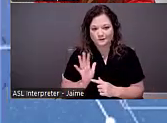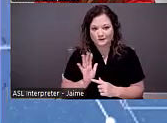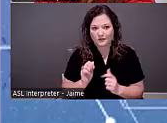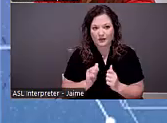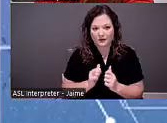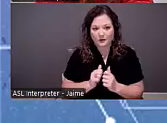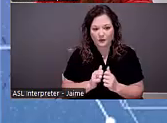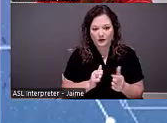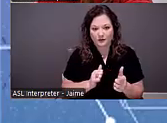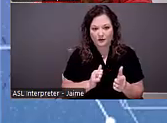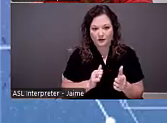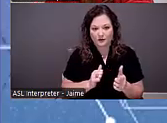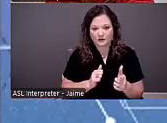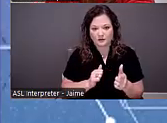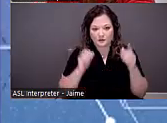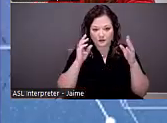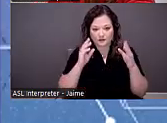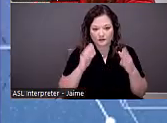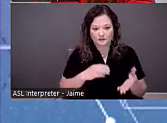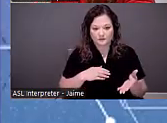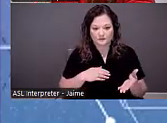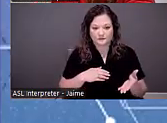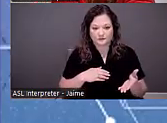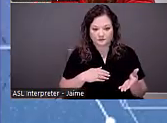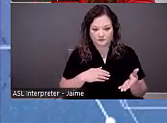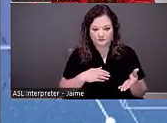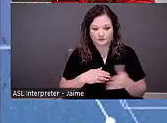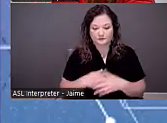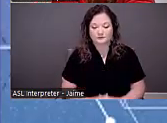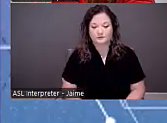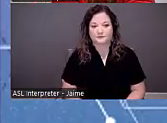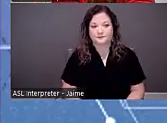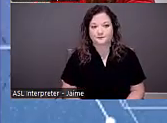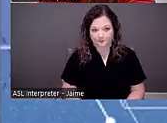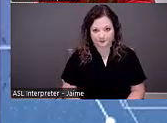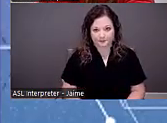Focus on prioritizing, the second key strategy to protect your joints.